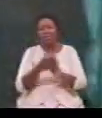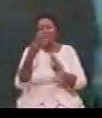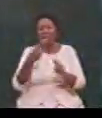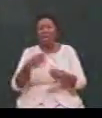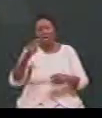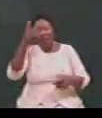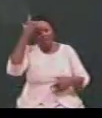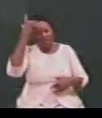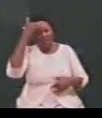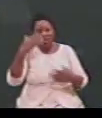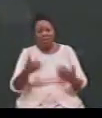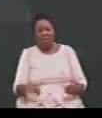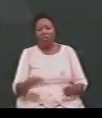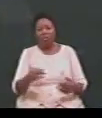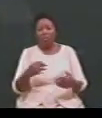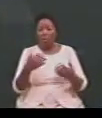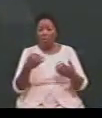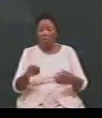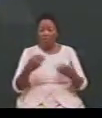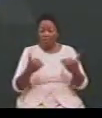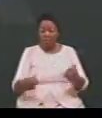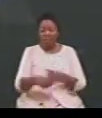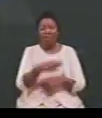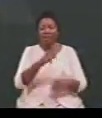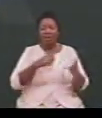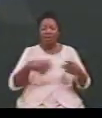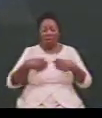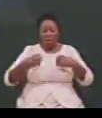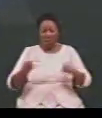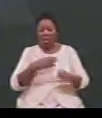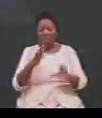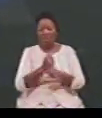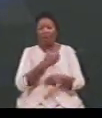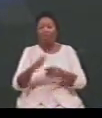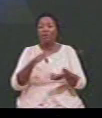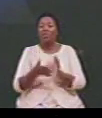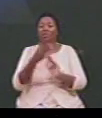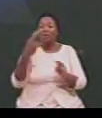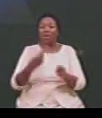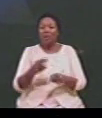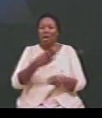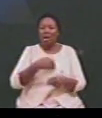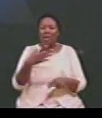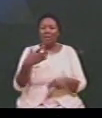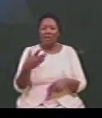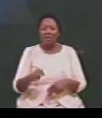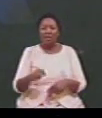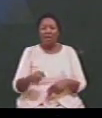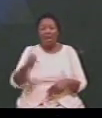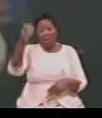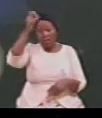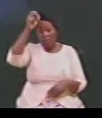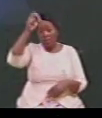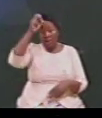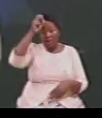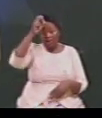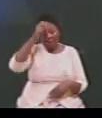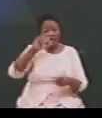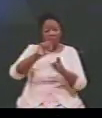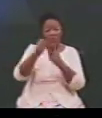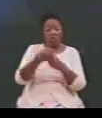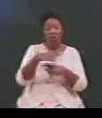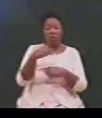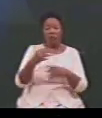sickness of today, the Lord will heal and take away. And the demonized